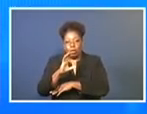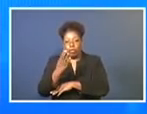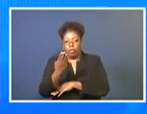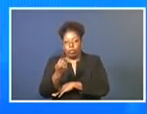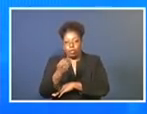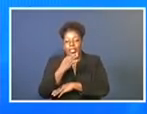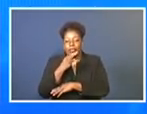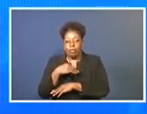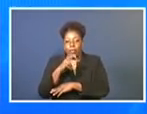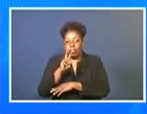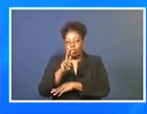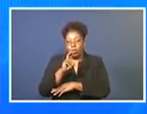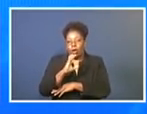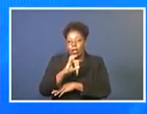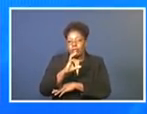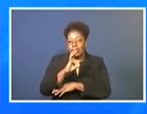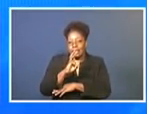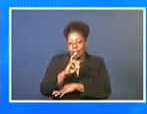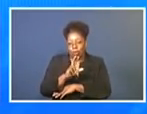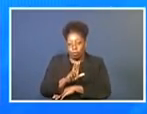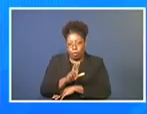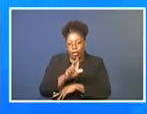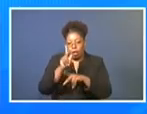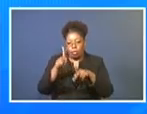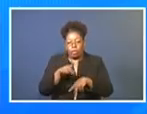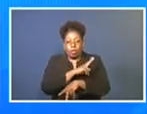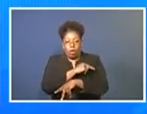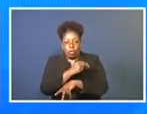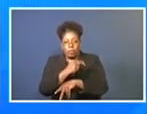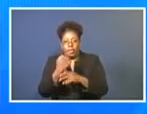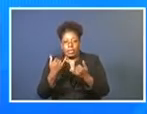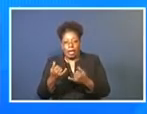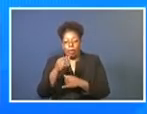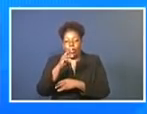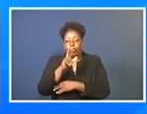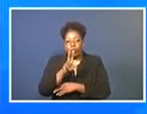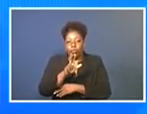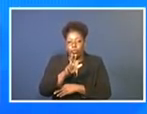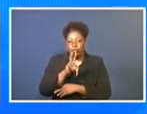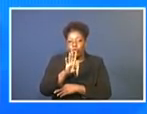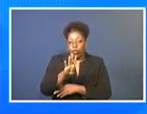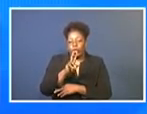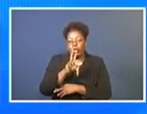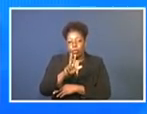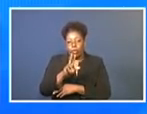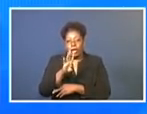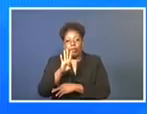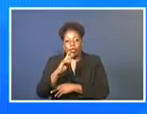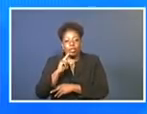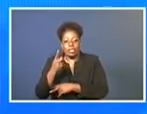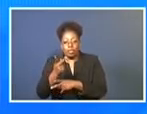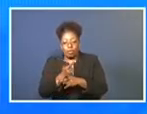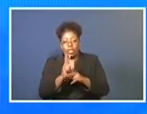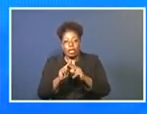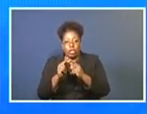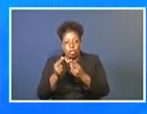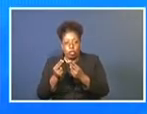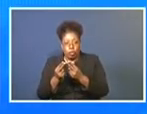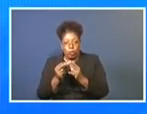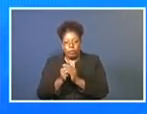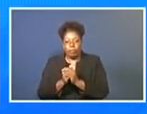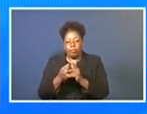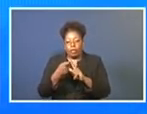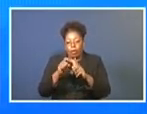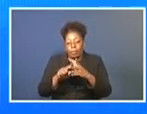cases and females 263. Hospitalizations now stand at 43, with 4 in the intensive care unit. Since the start